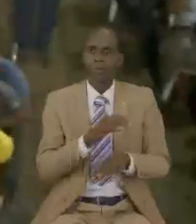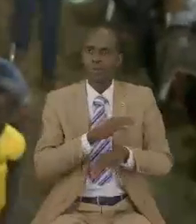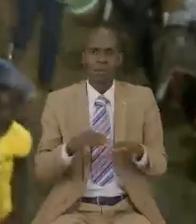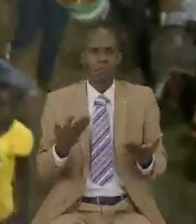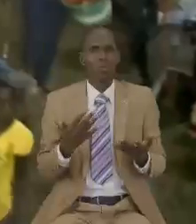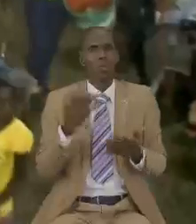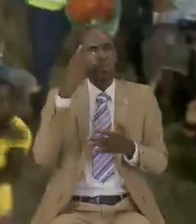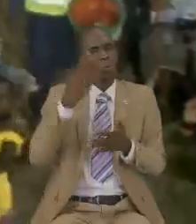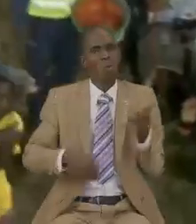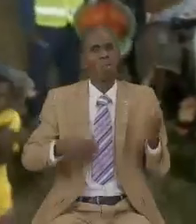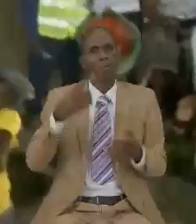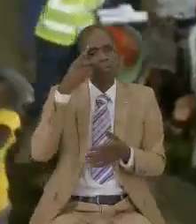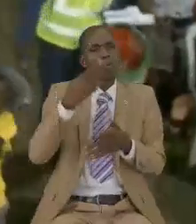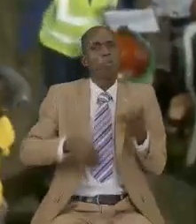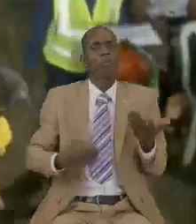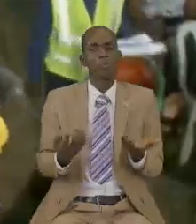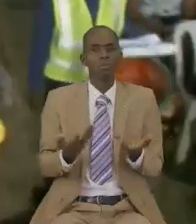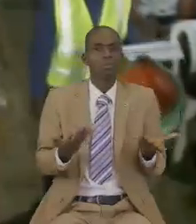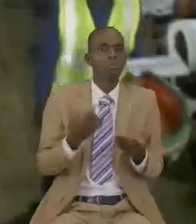delighted to see you do this.